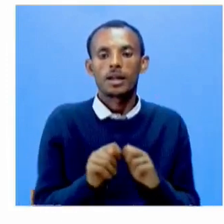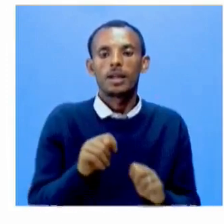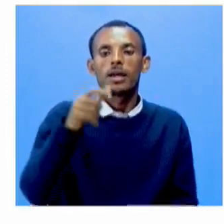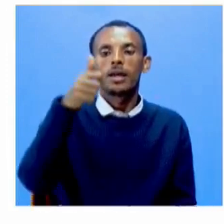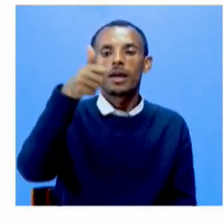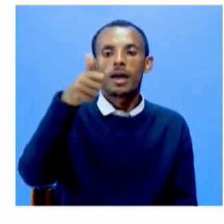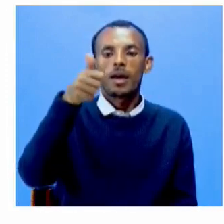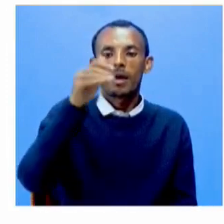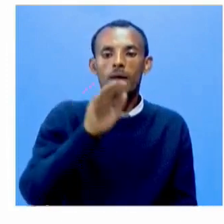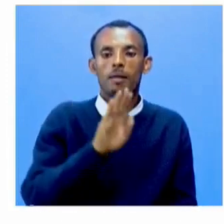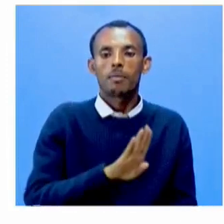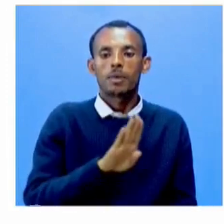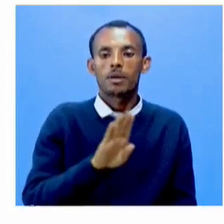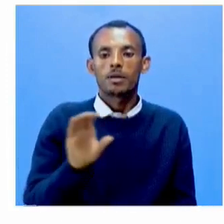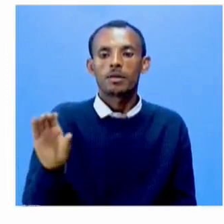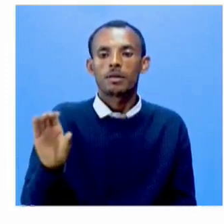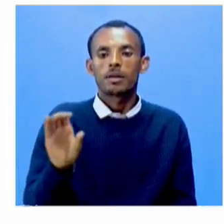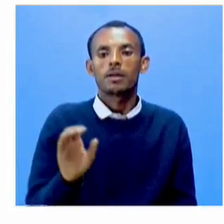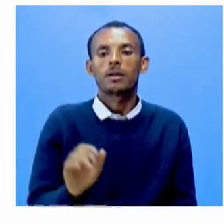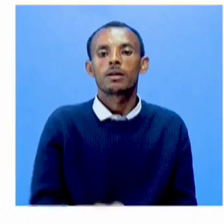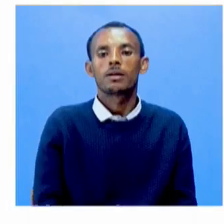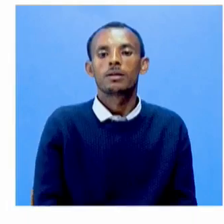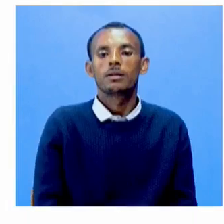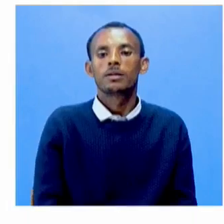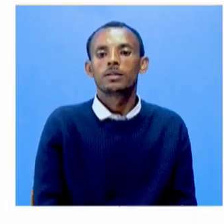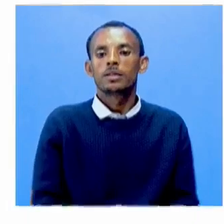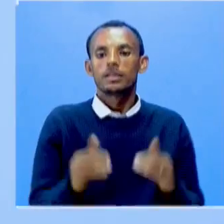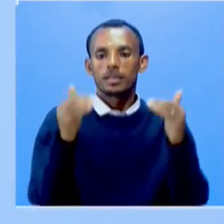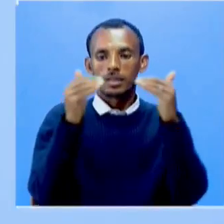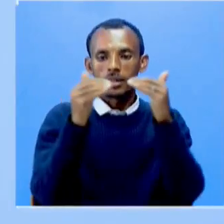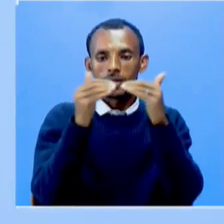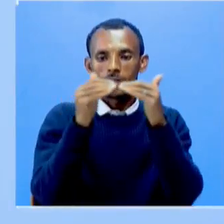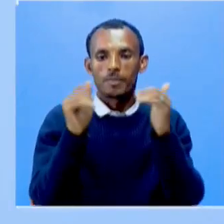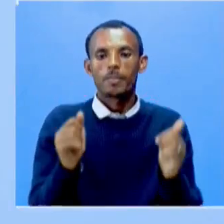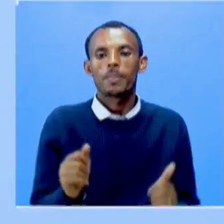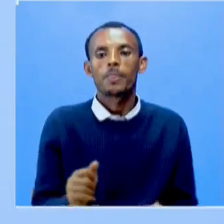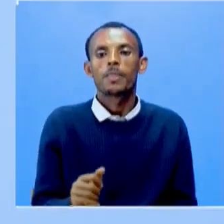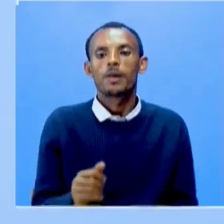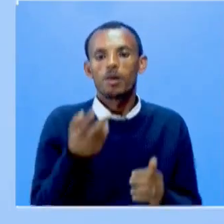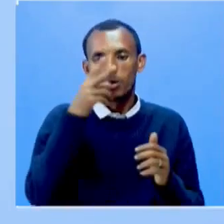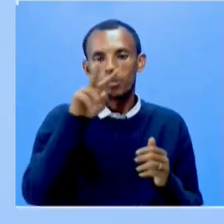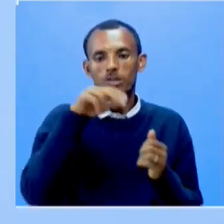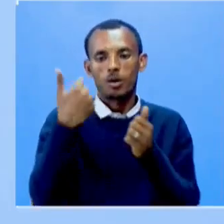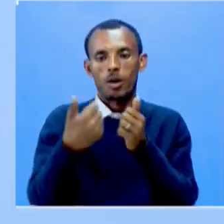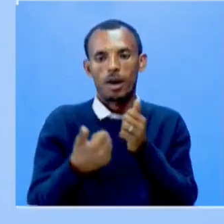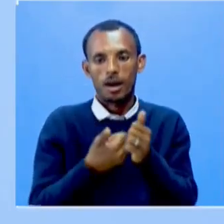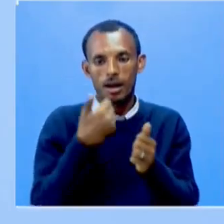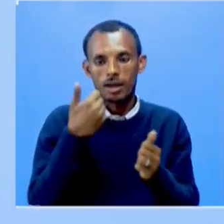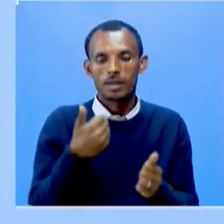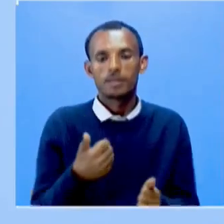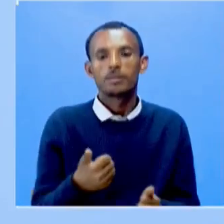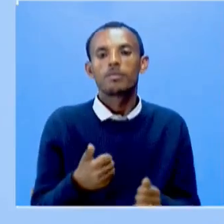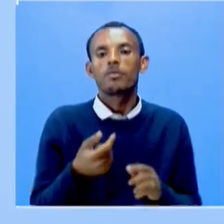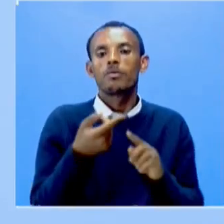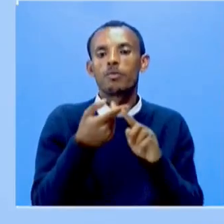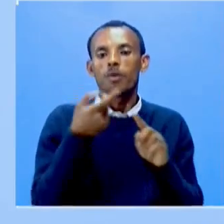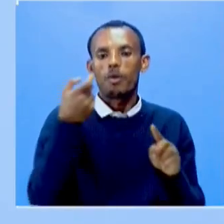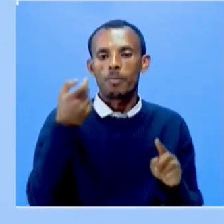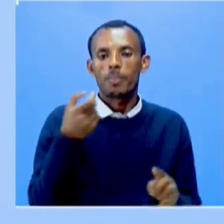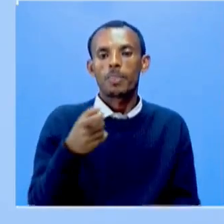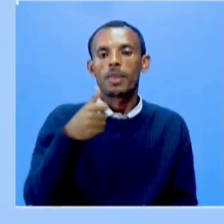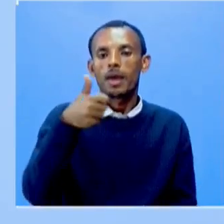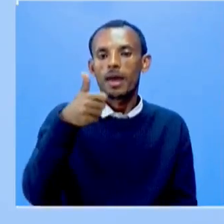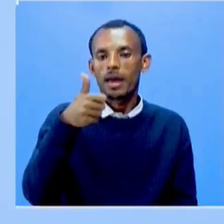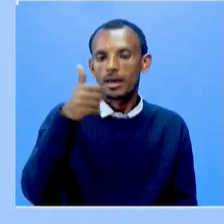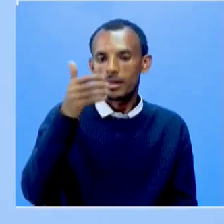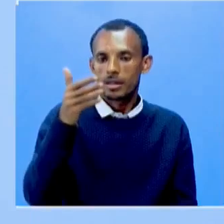ABC is this. Triangle ABC is congruent to look the order from this